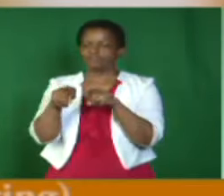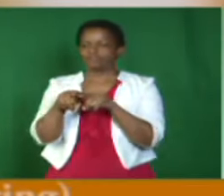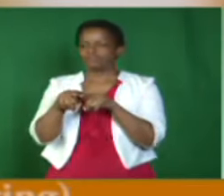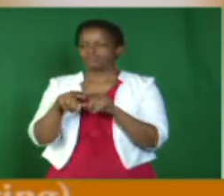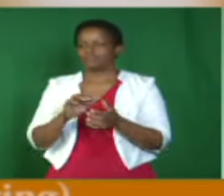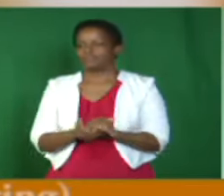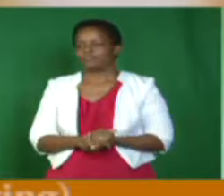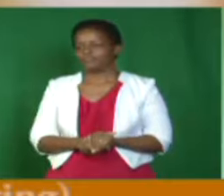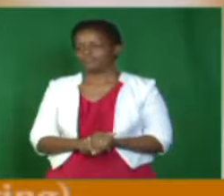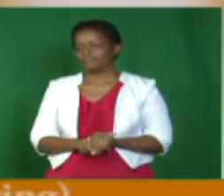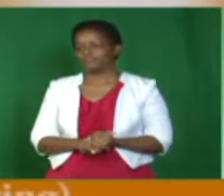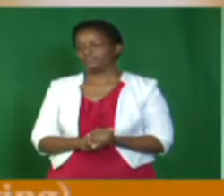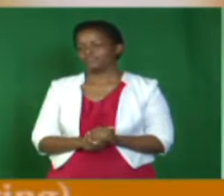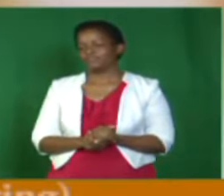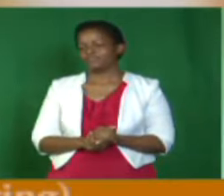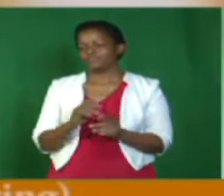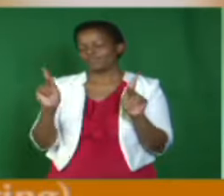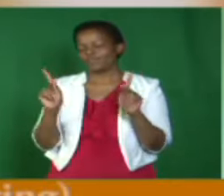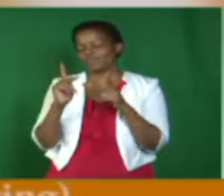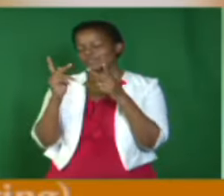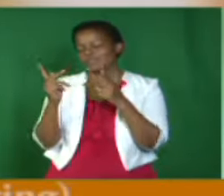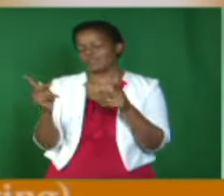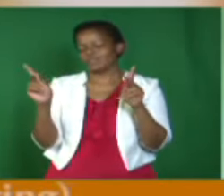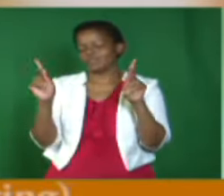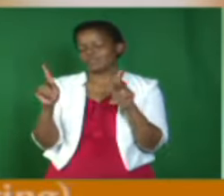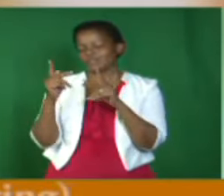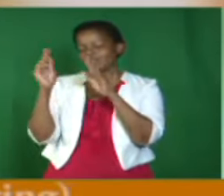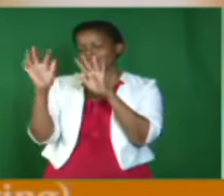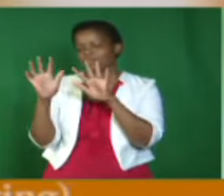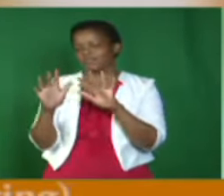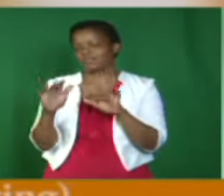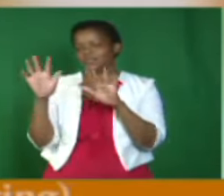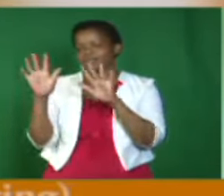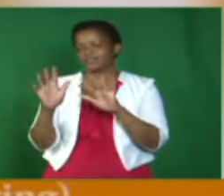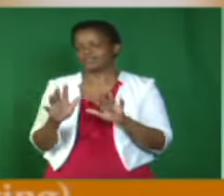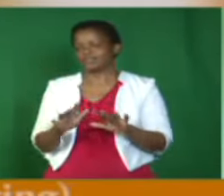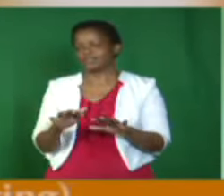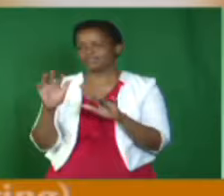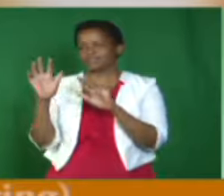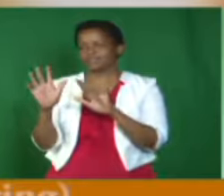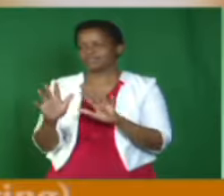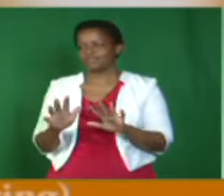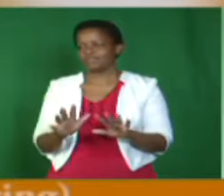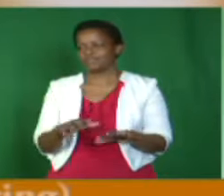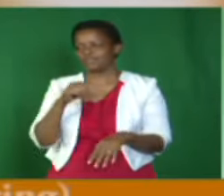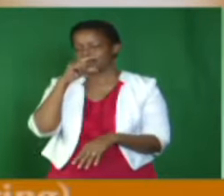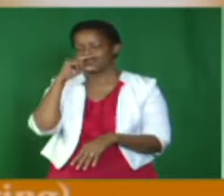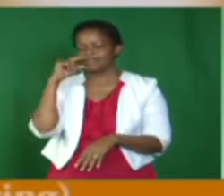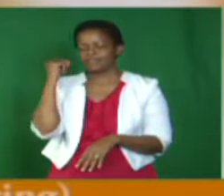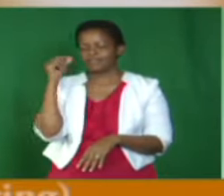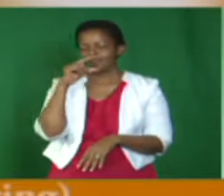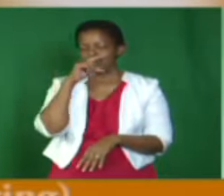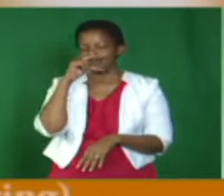accord, singing, blessed be the name, blessed be the